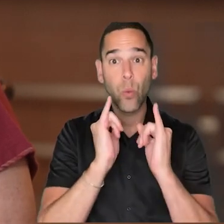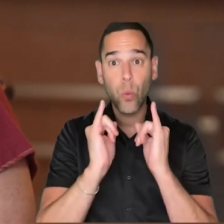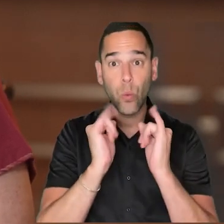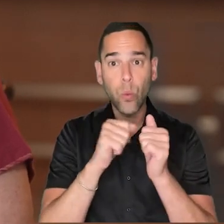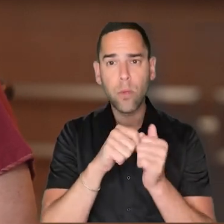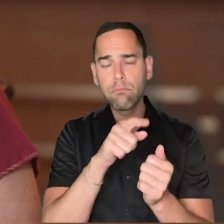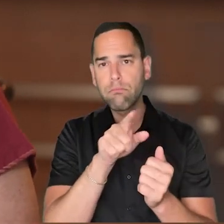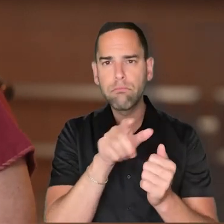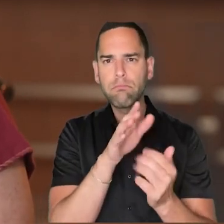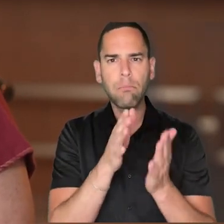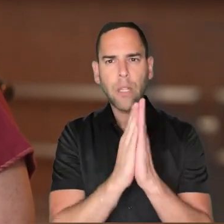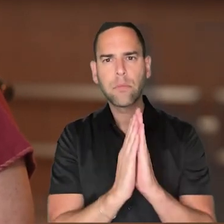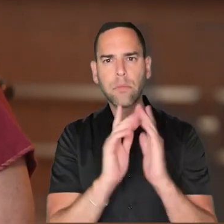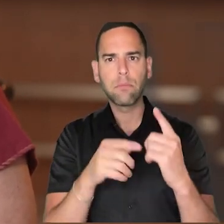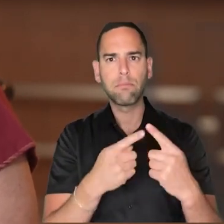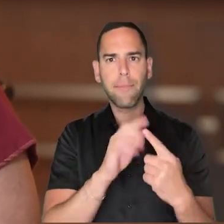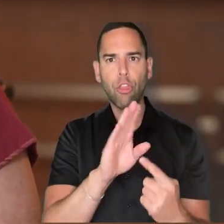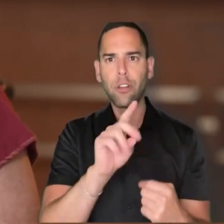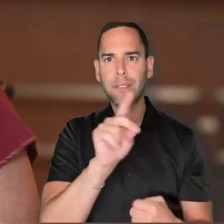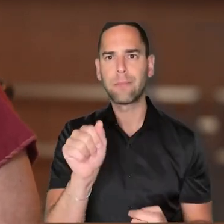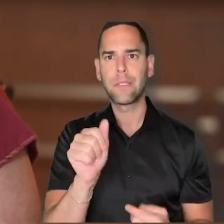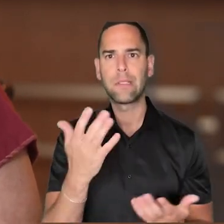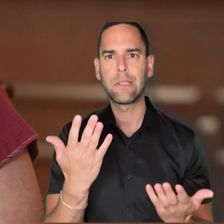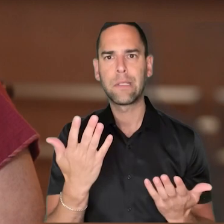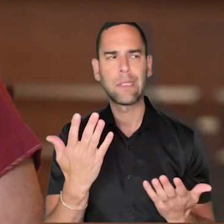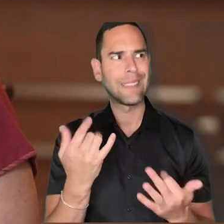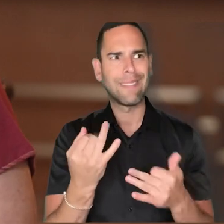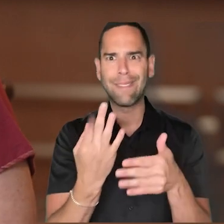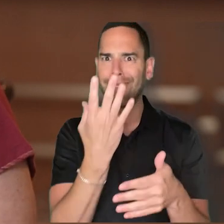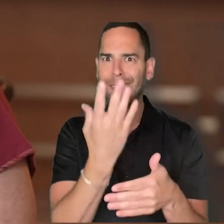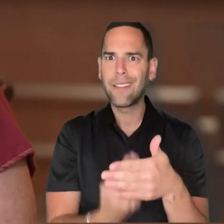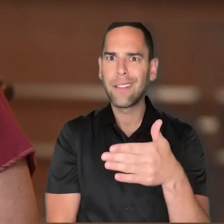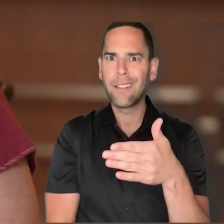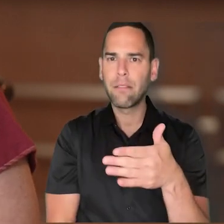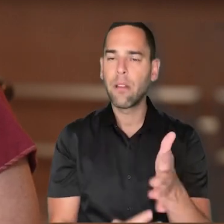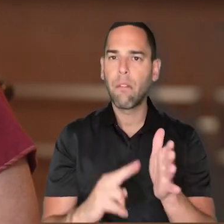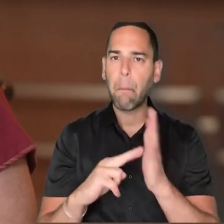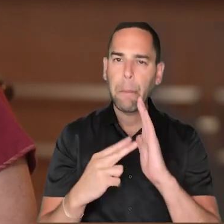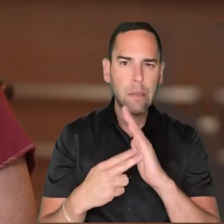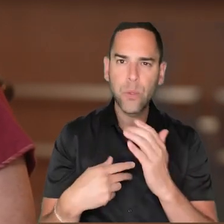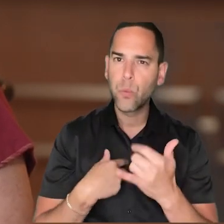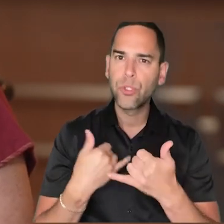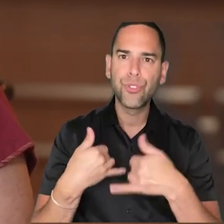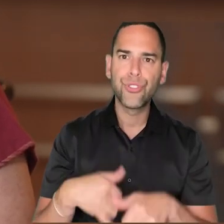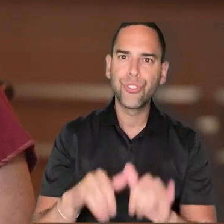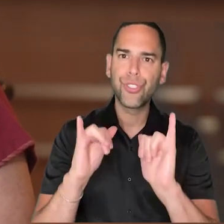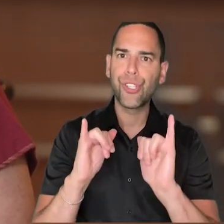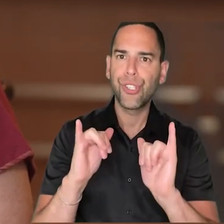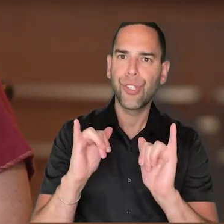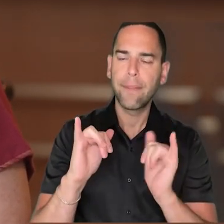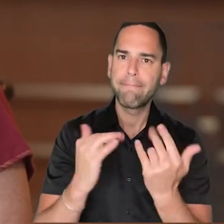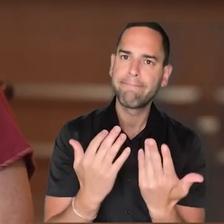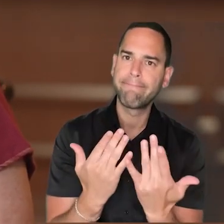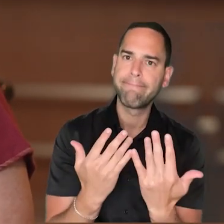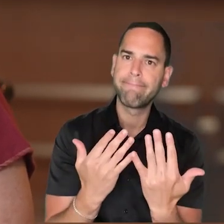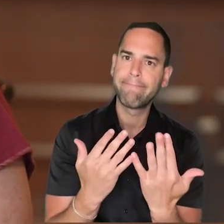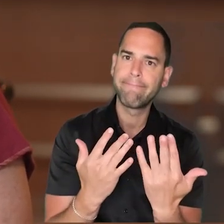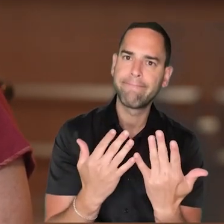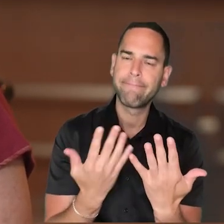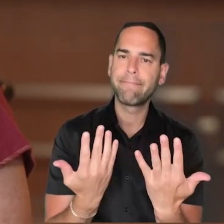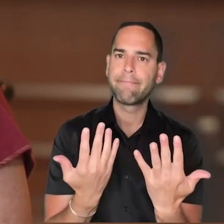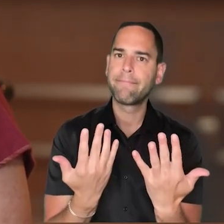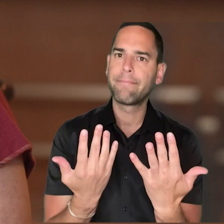who have whatever their invisible disability may be means that we still are living